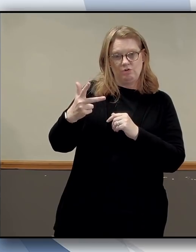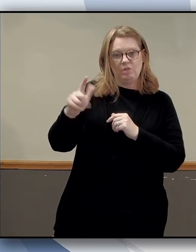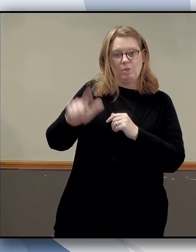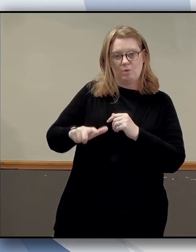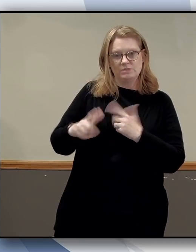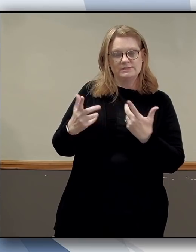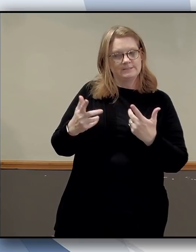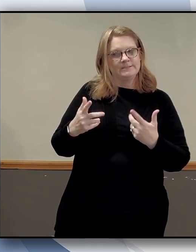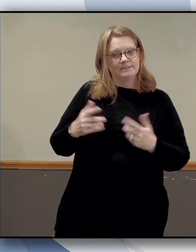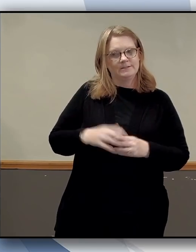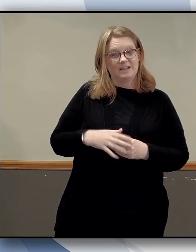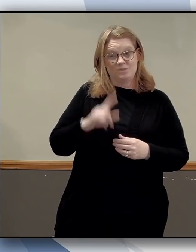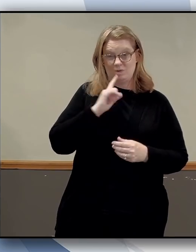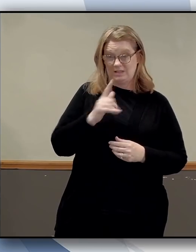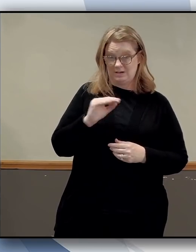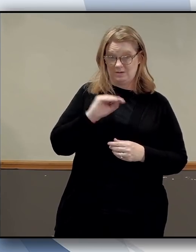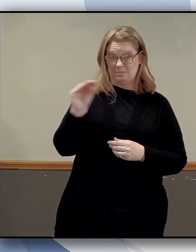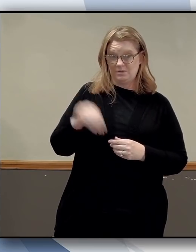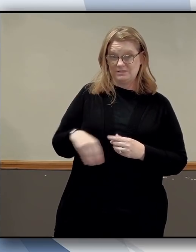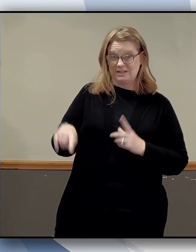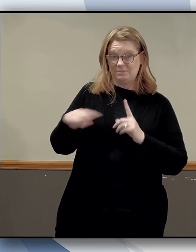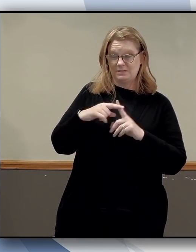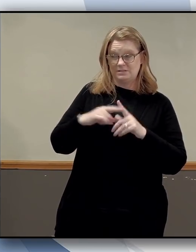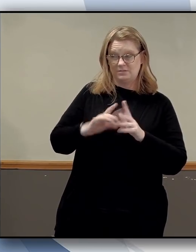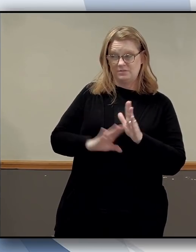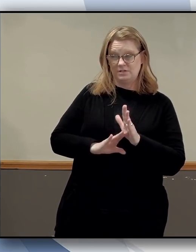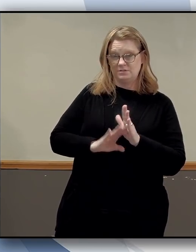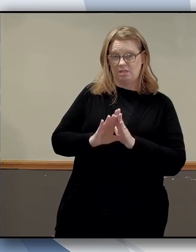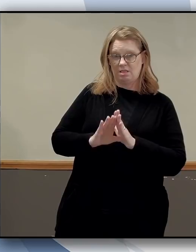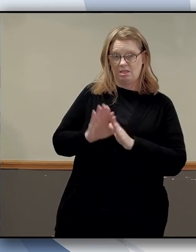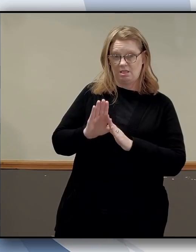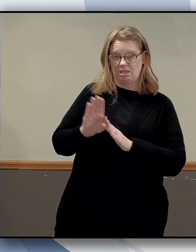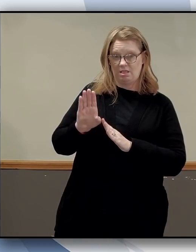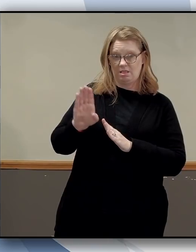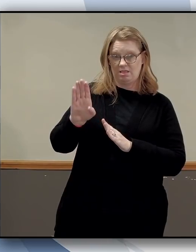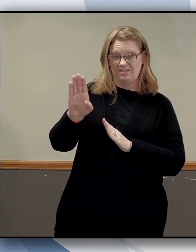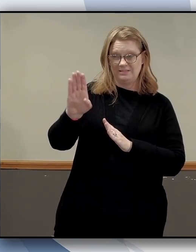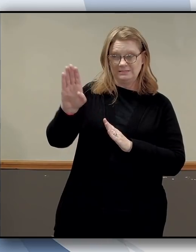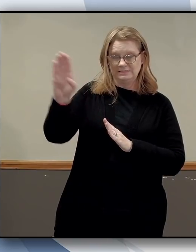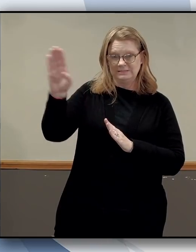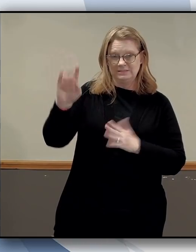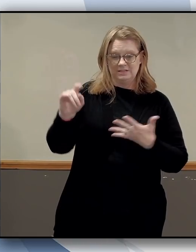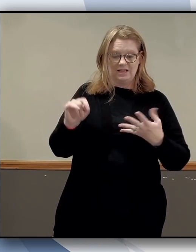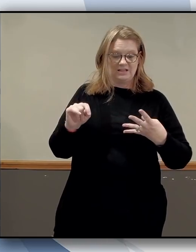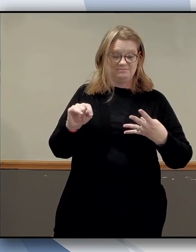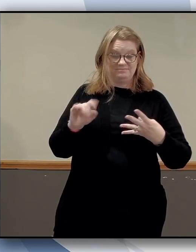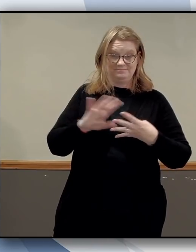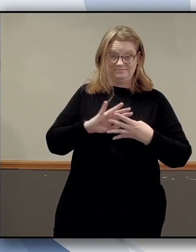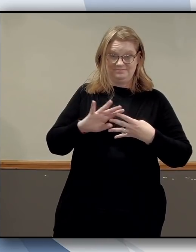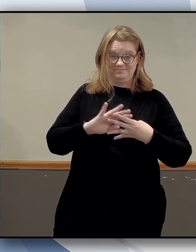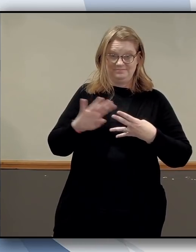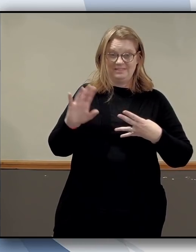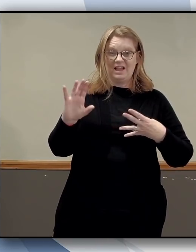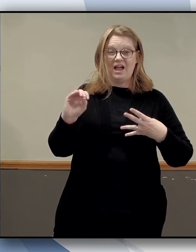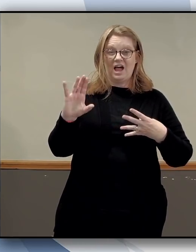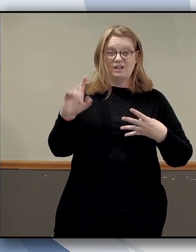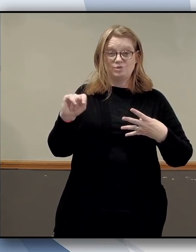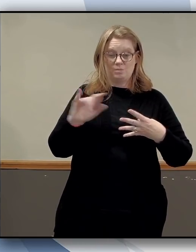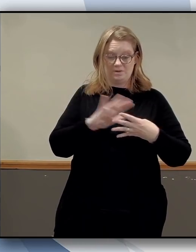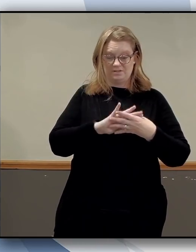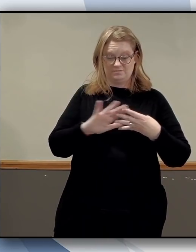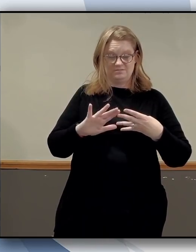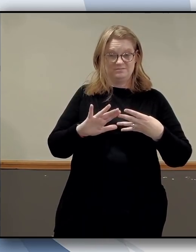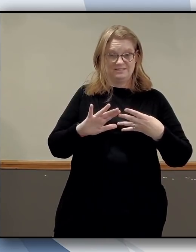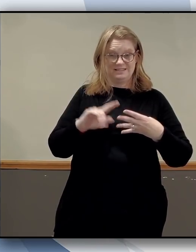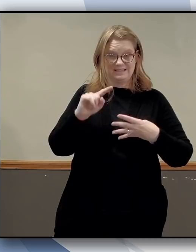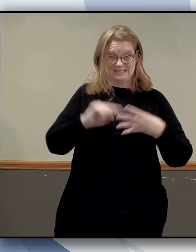where percent positivity and active cases continue to increase, and where October has been the deadliest month so far for